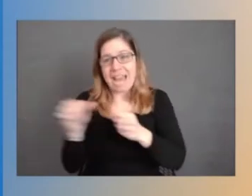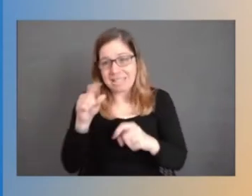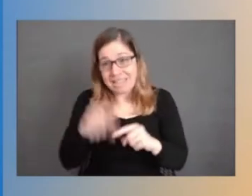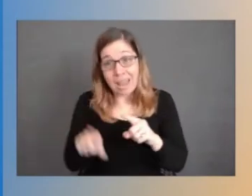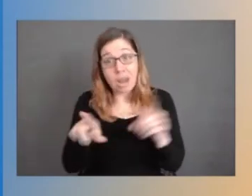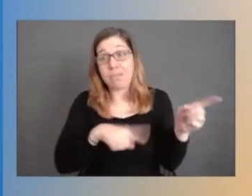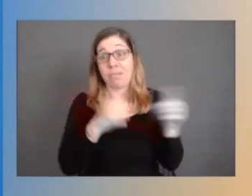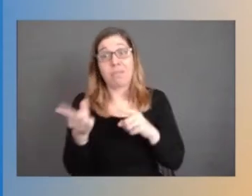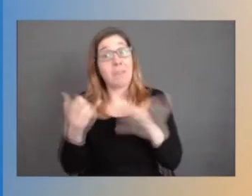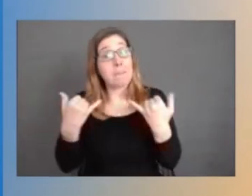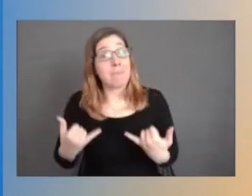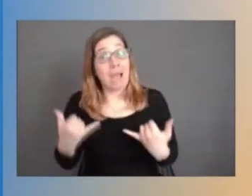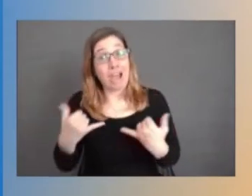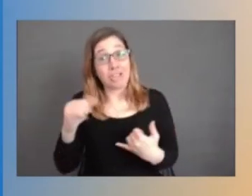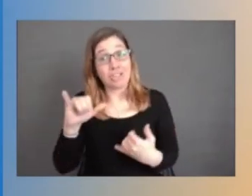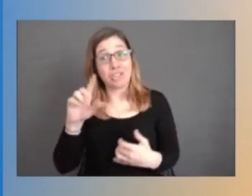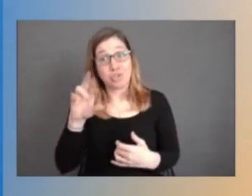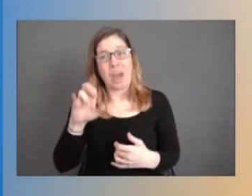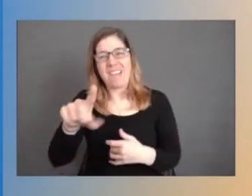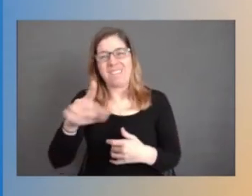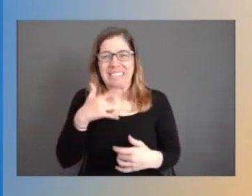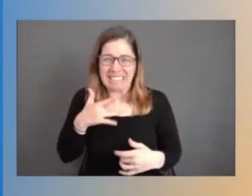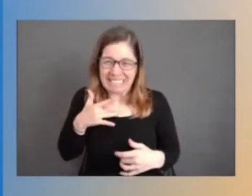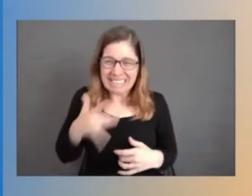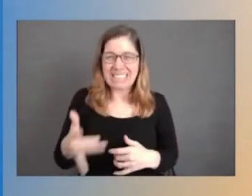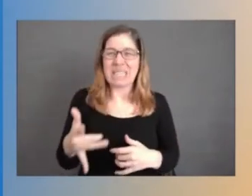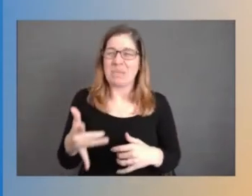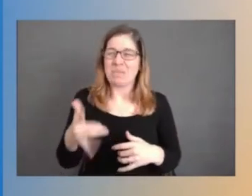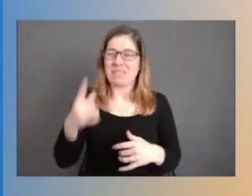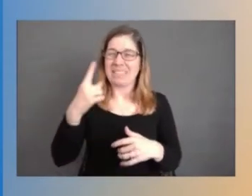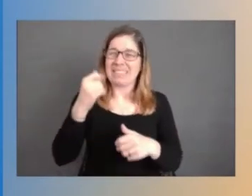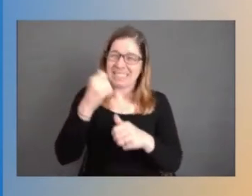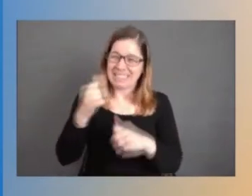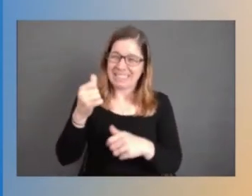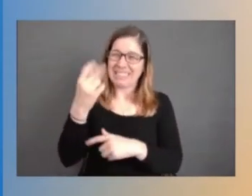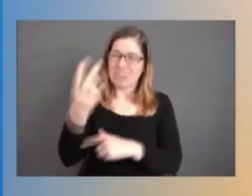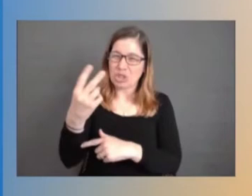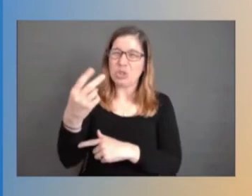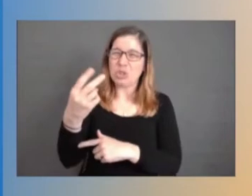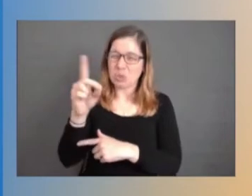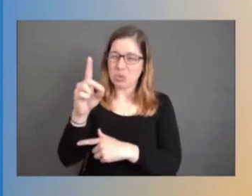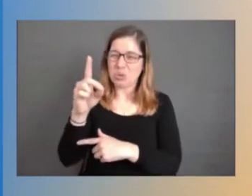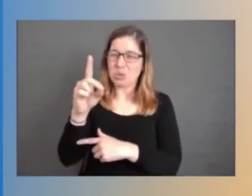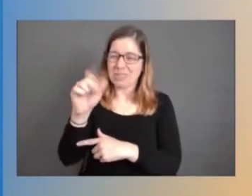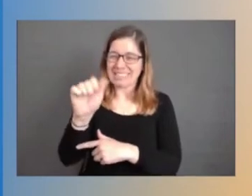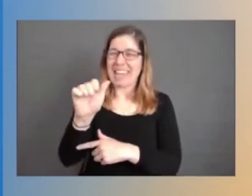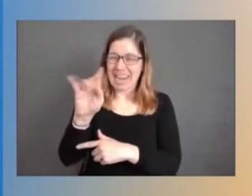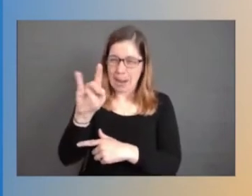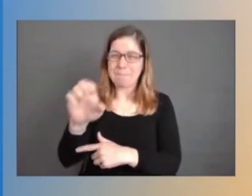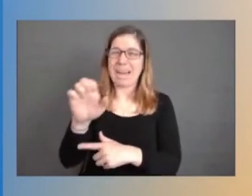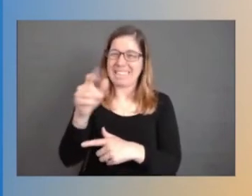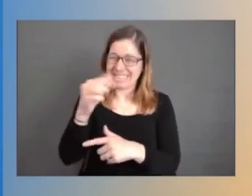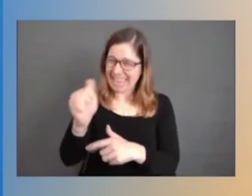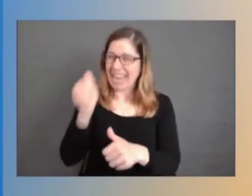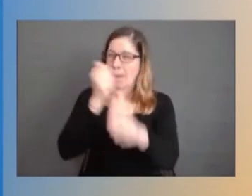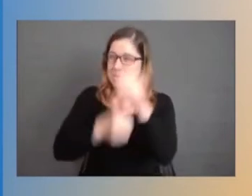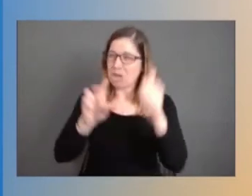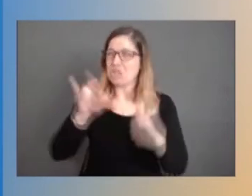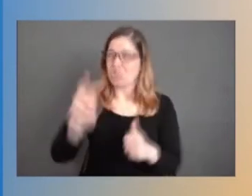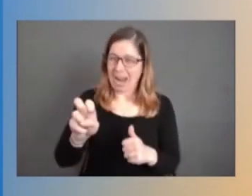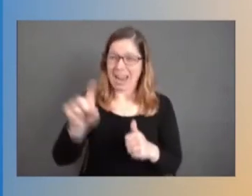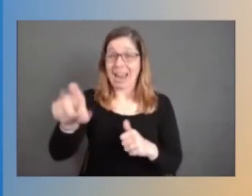to do 2 gigabytes of data per drive. And when you look at something like our recent i4i instance